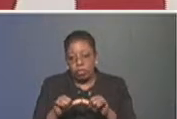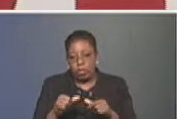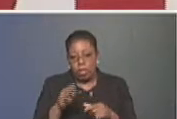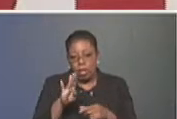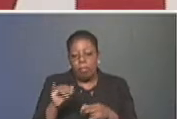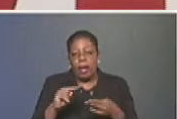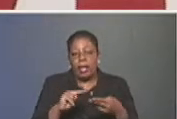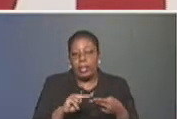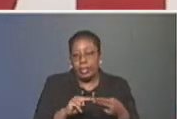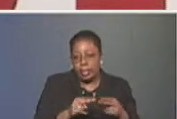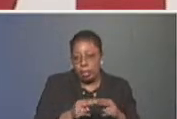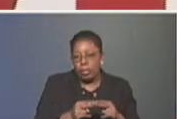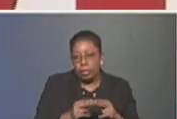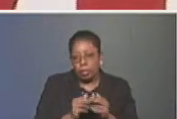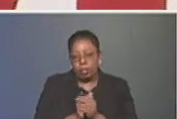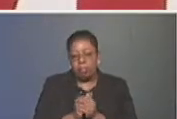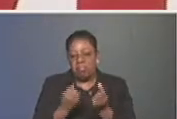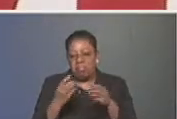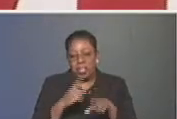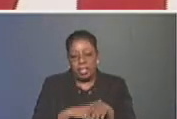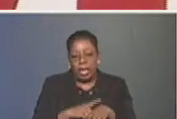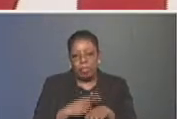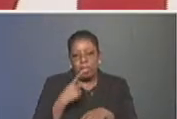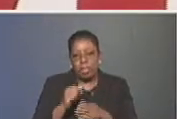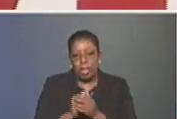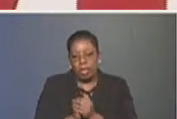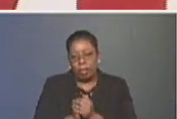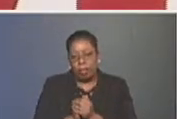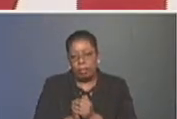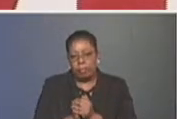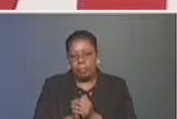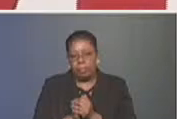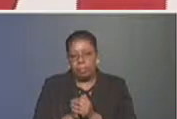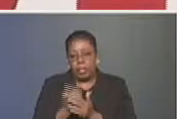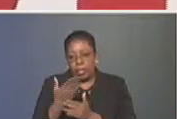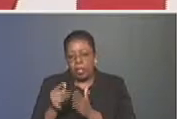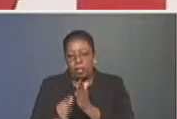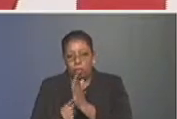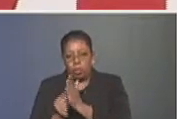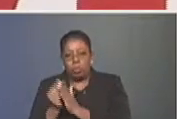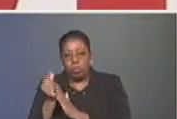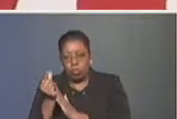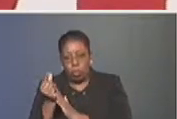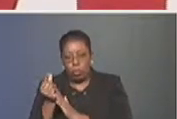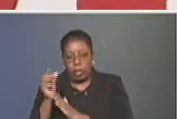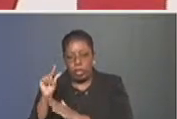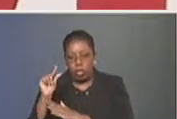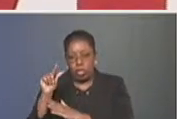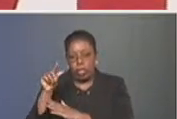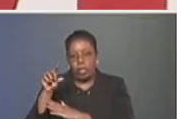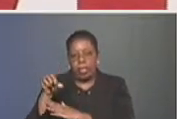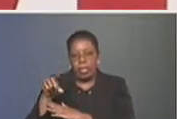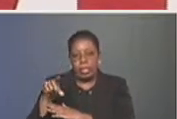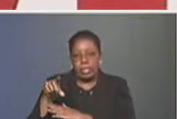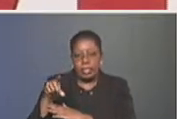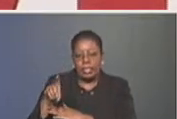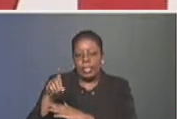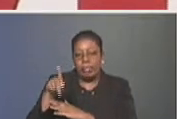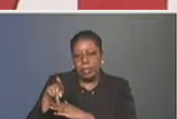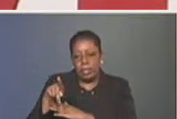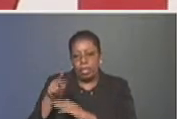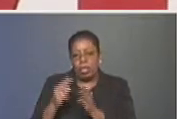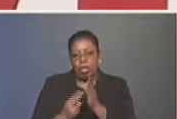metrics. Very often you say, well, the GDP, there's growth. The GDP grew by